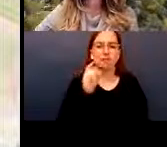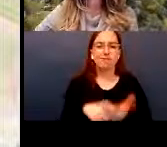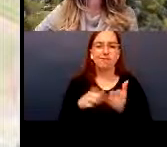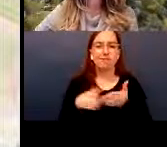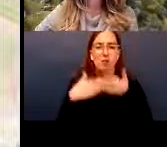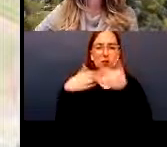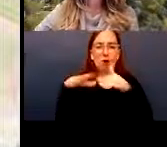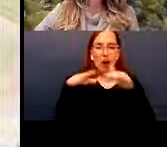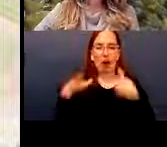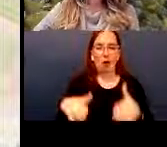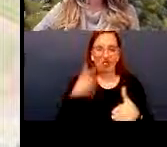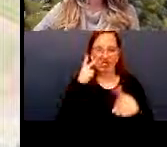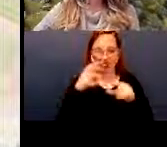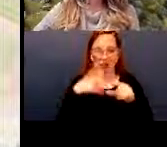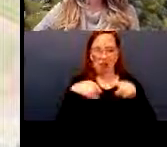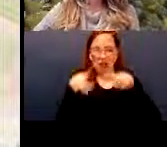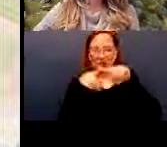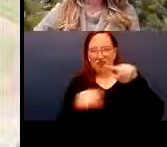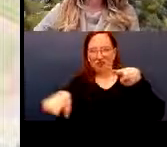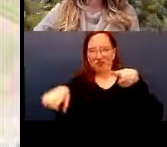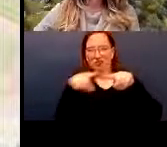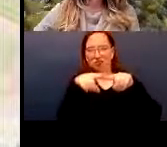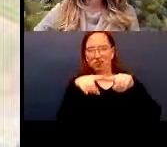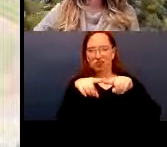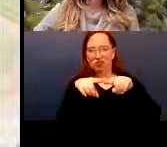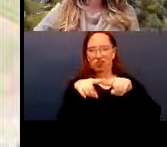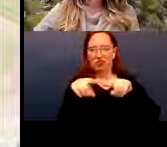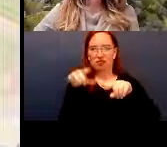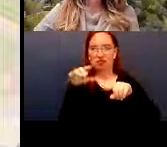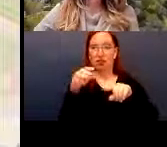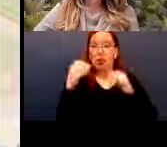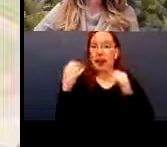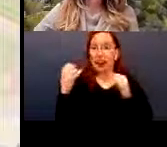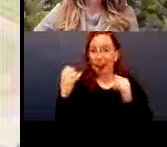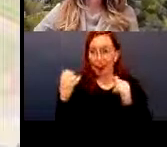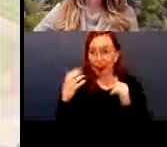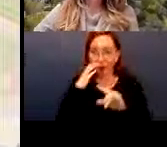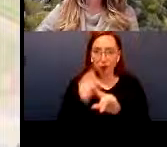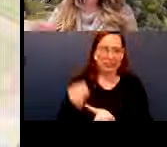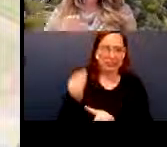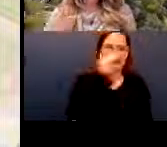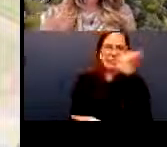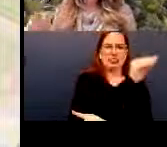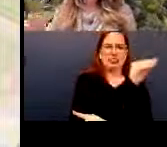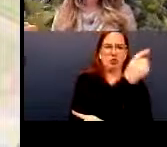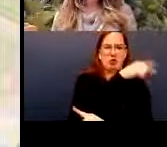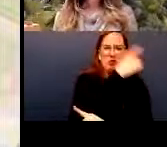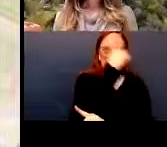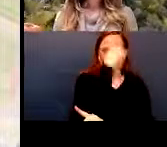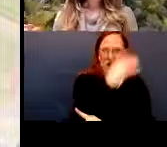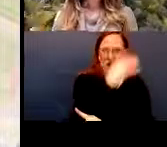wedge shape here, that is currently located to the west side of Mopac, and we are thinking